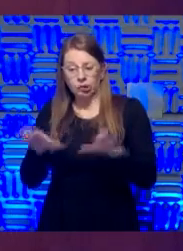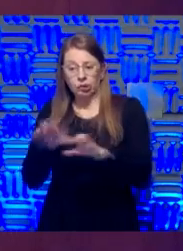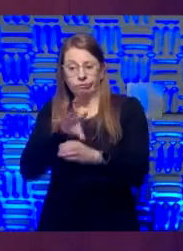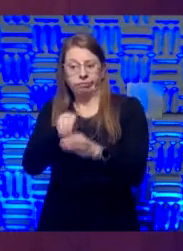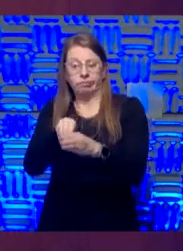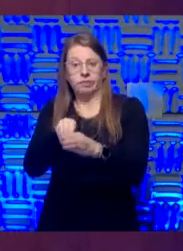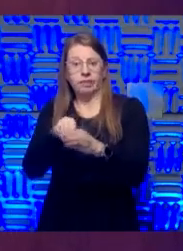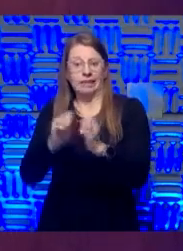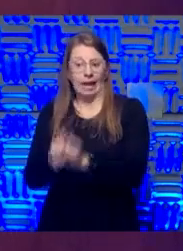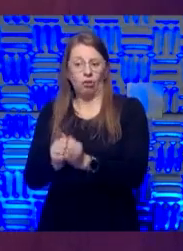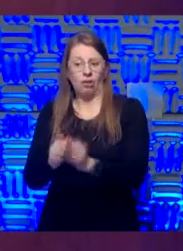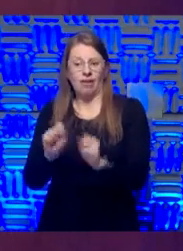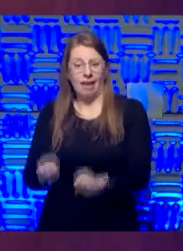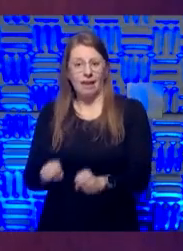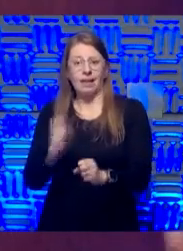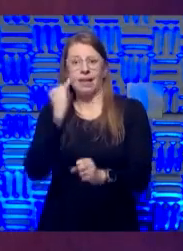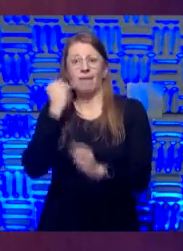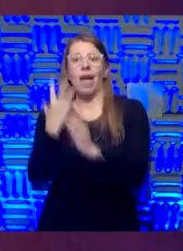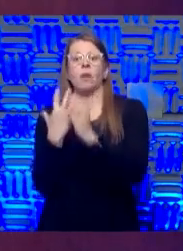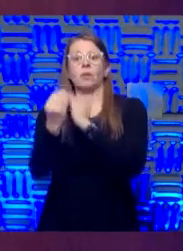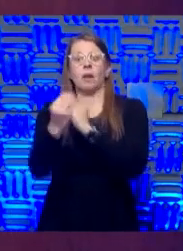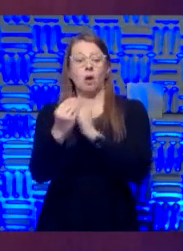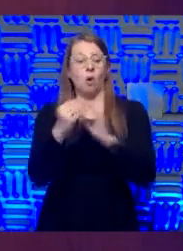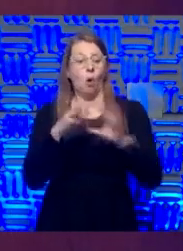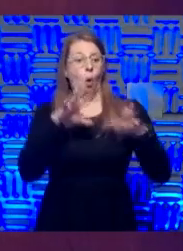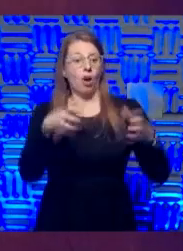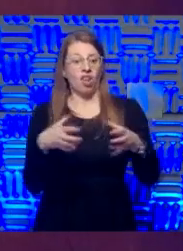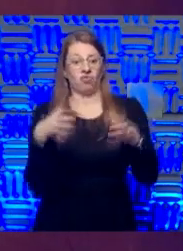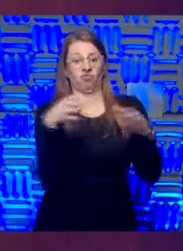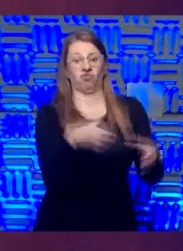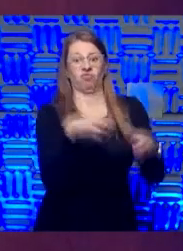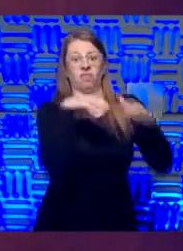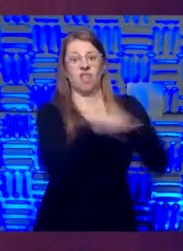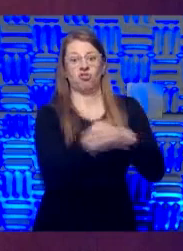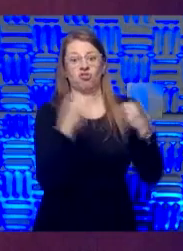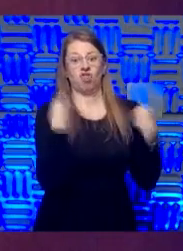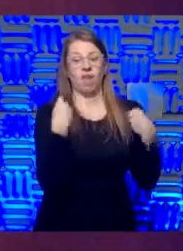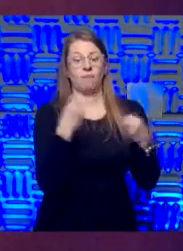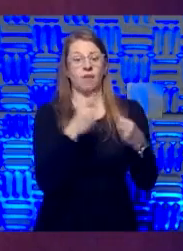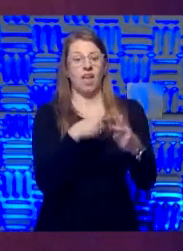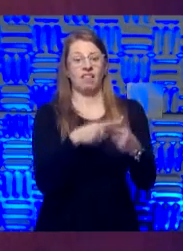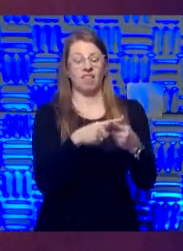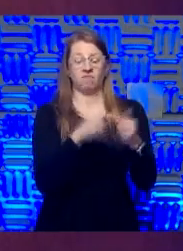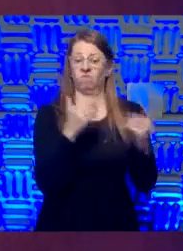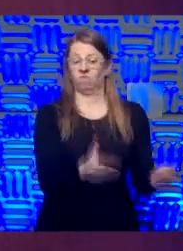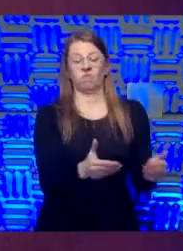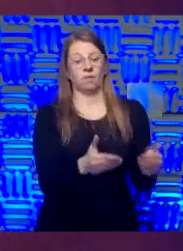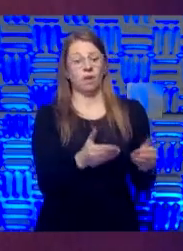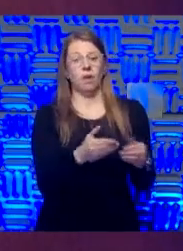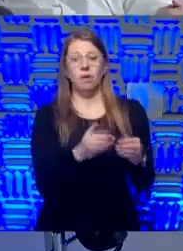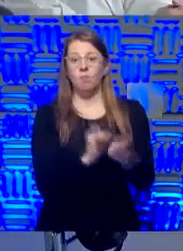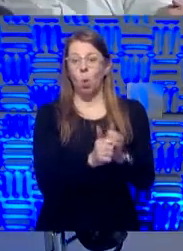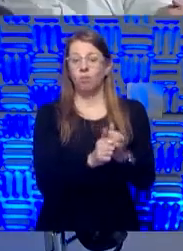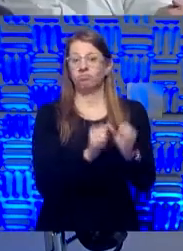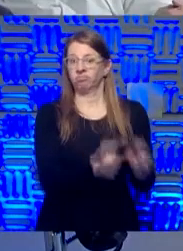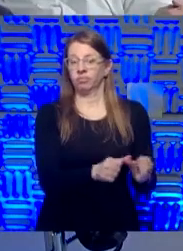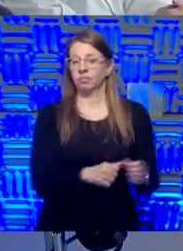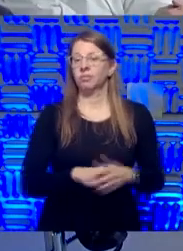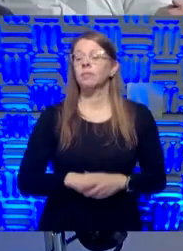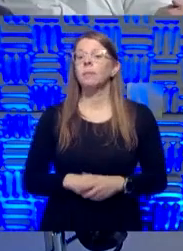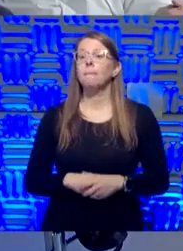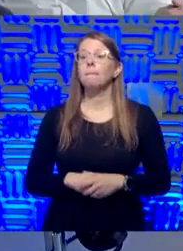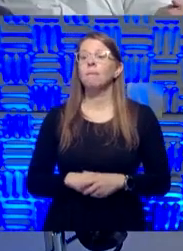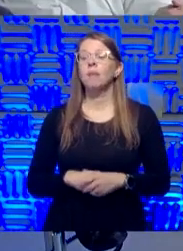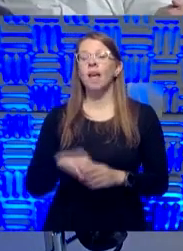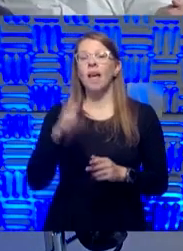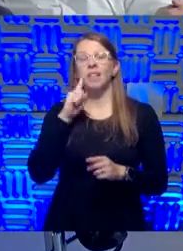enjoyment with that than an organized, let's go to a sweaty gym and you got to play this sport. You know, I do think there's a huge difference about it